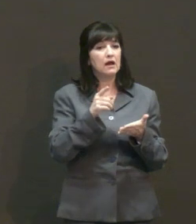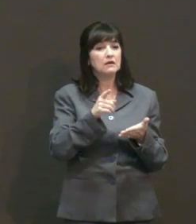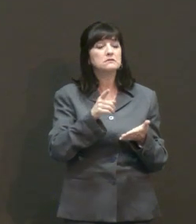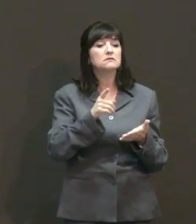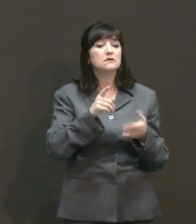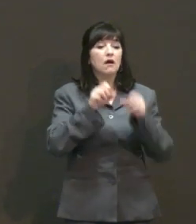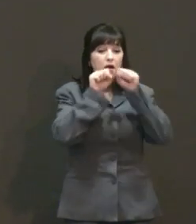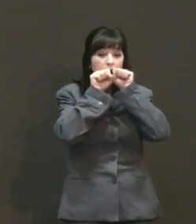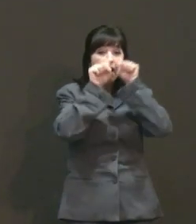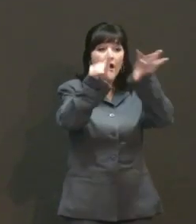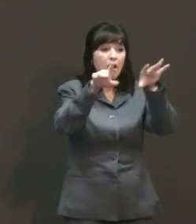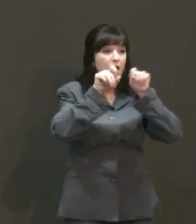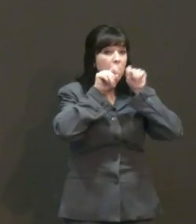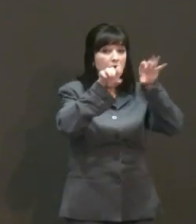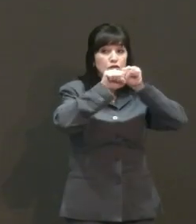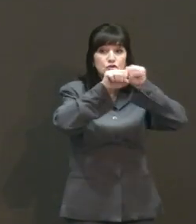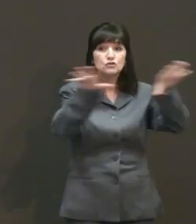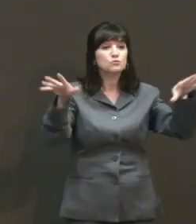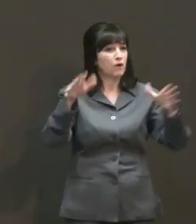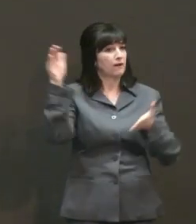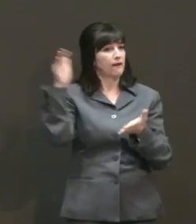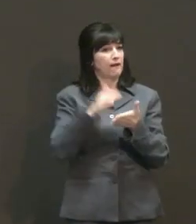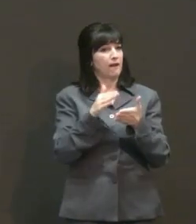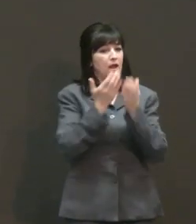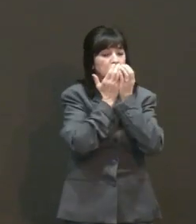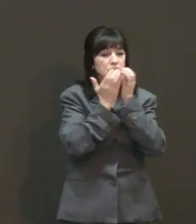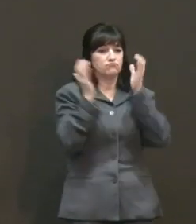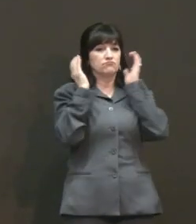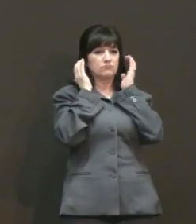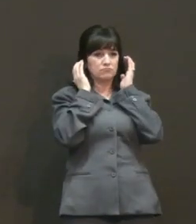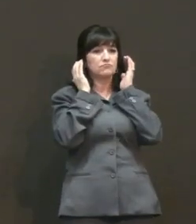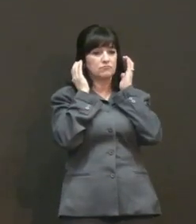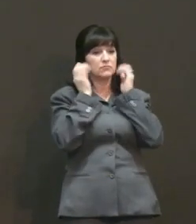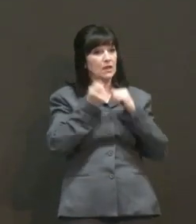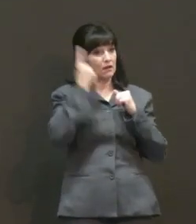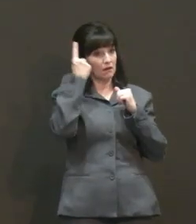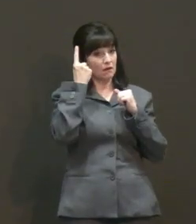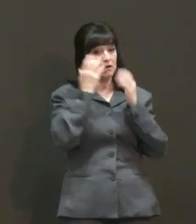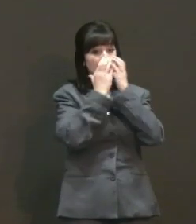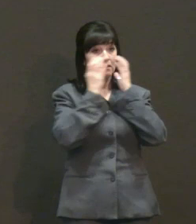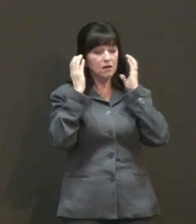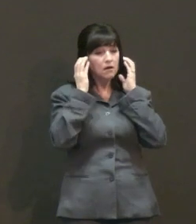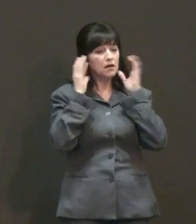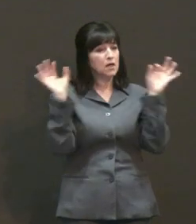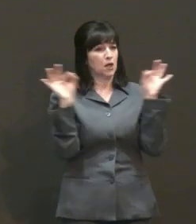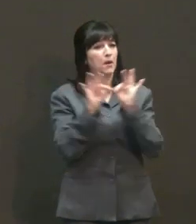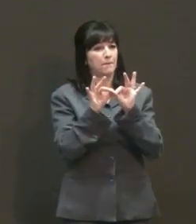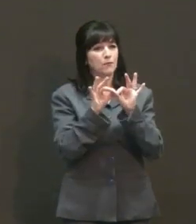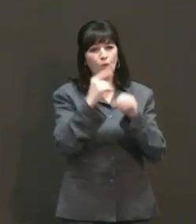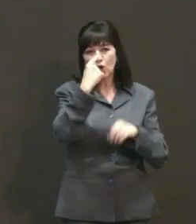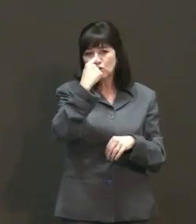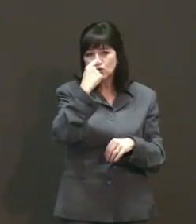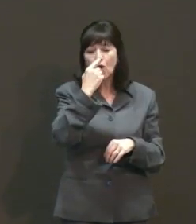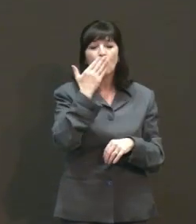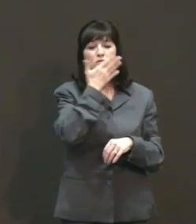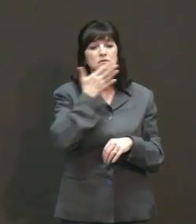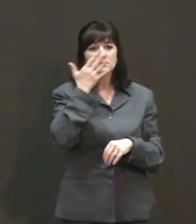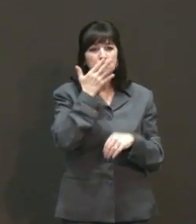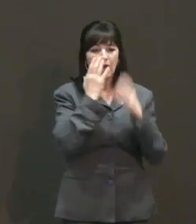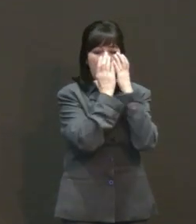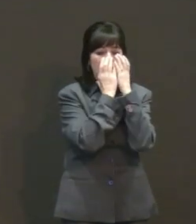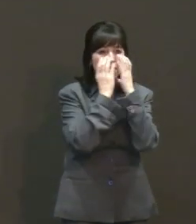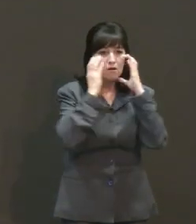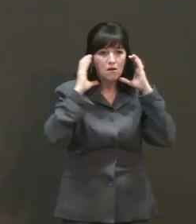what's important here is when you wear one, make sure that it covers your nose and your mouth. We're seeing people with them on their chins or not